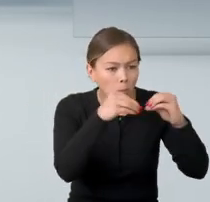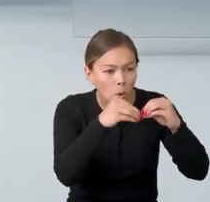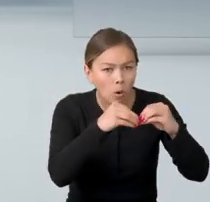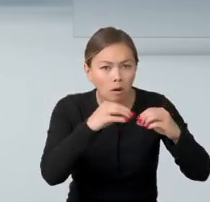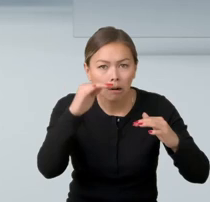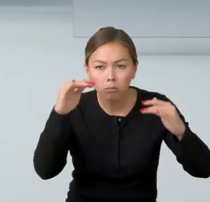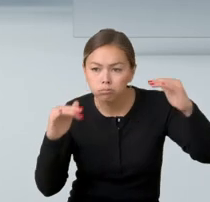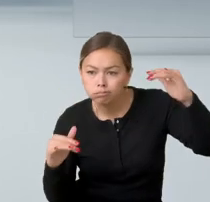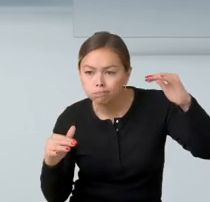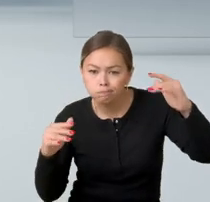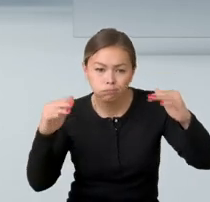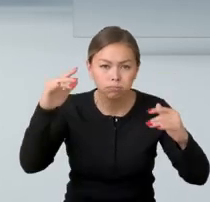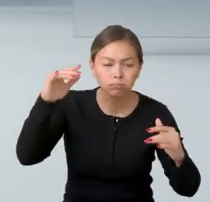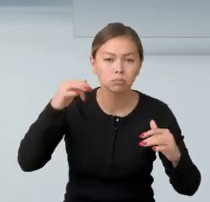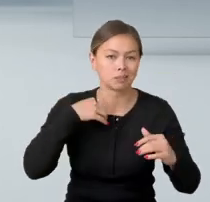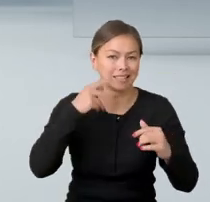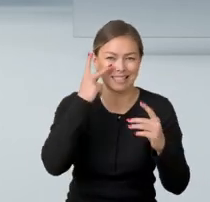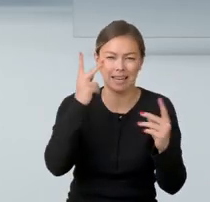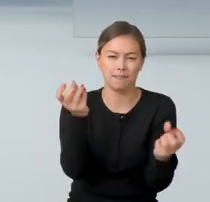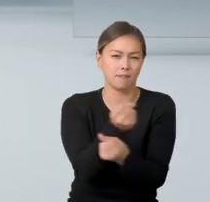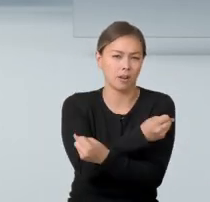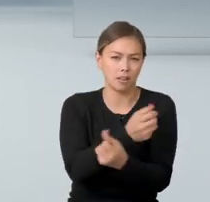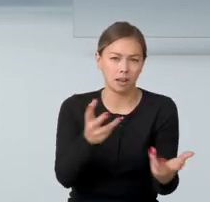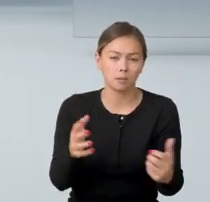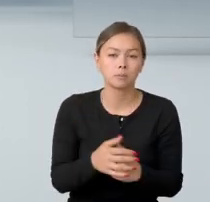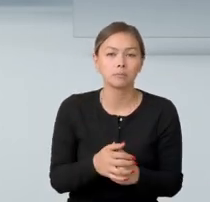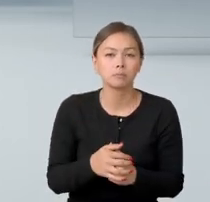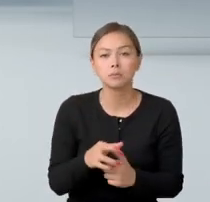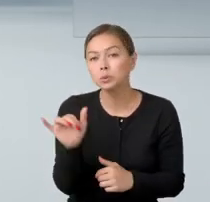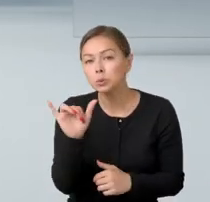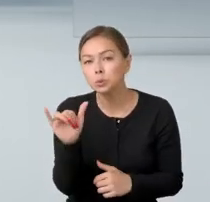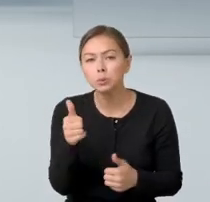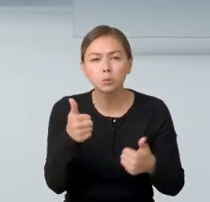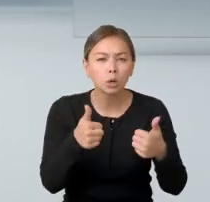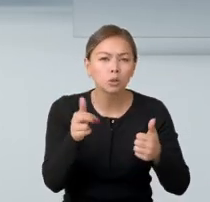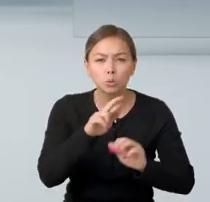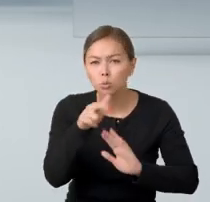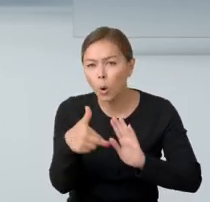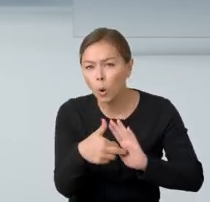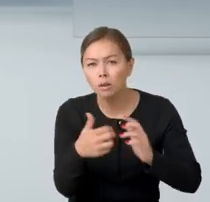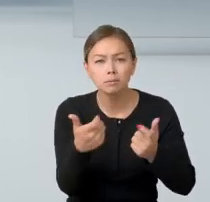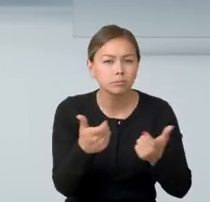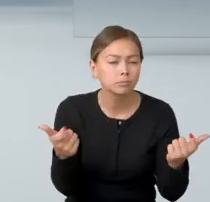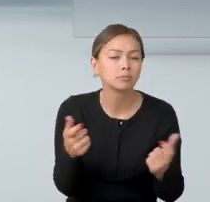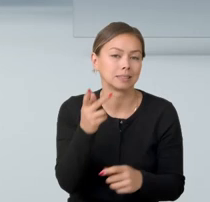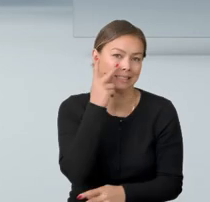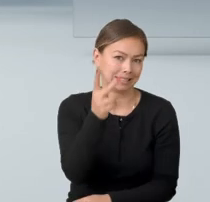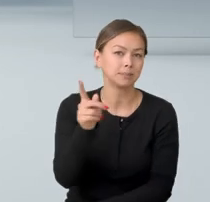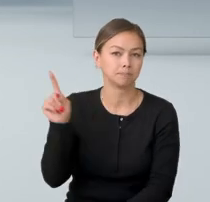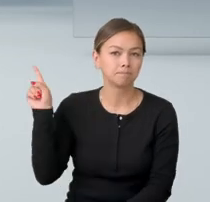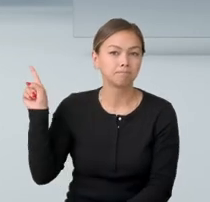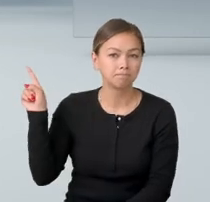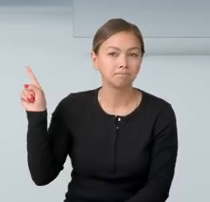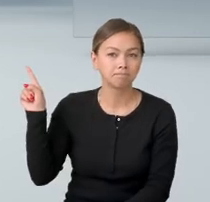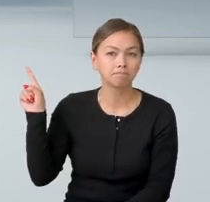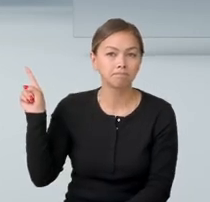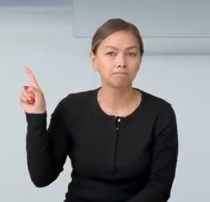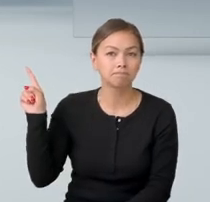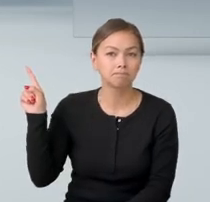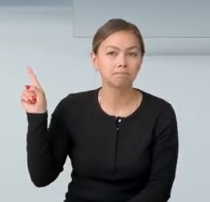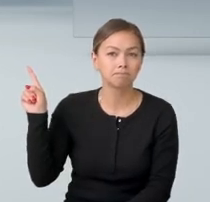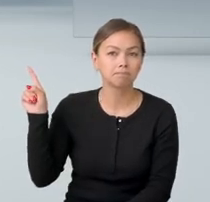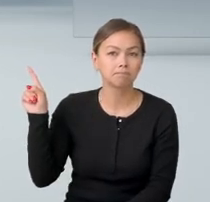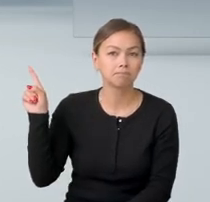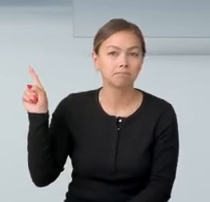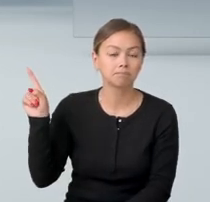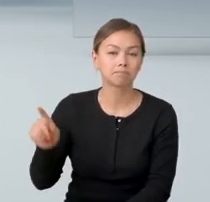closing more requests they might seem and as you can see I can even see the rows that are related to these dashboards